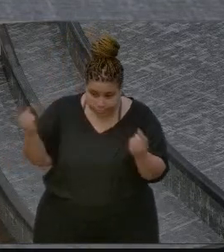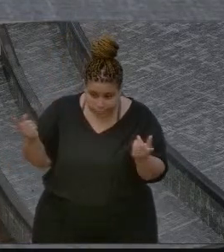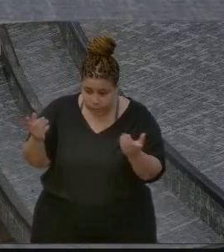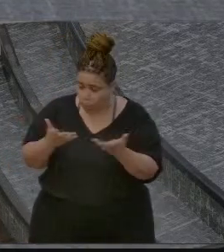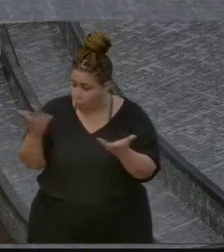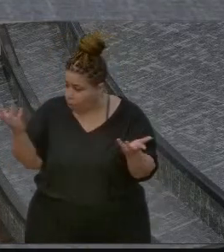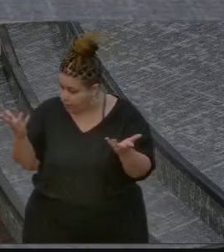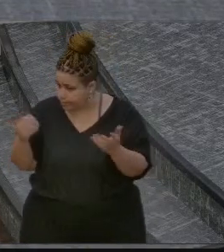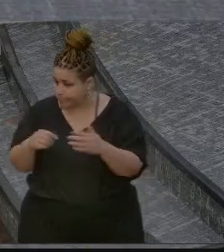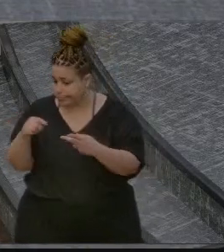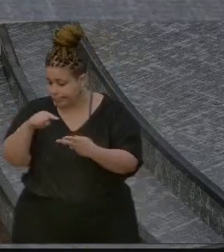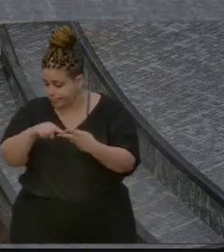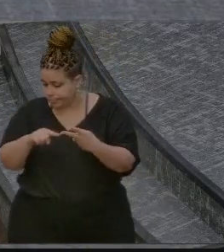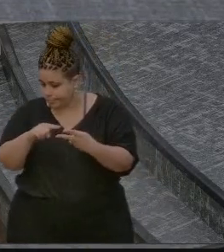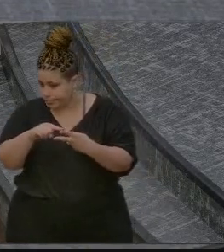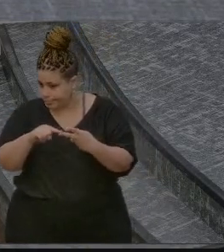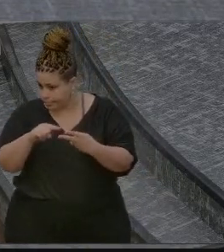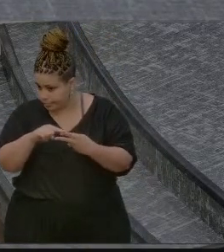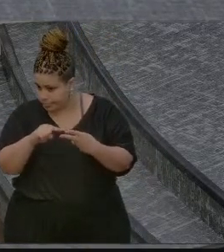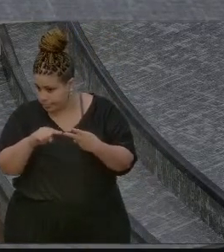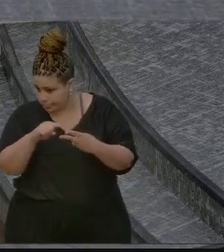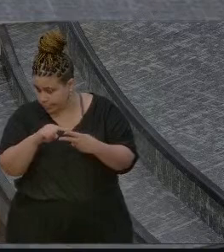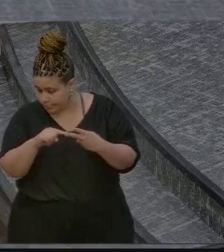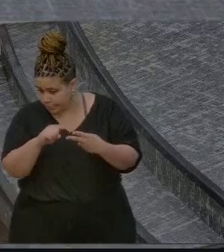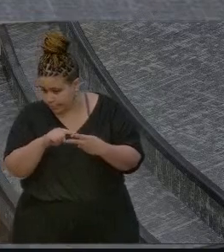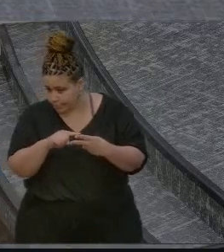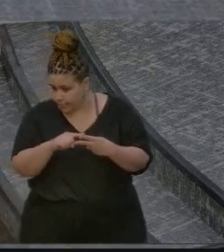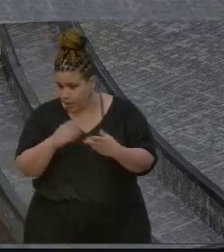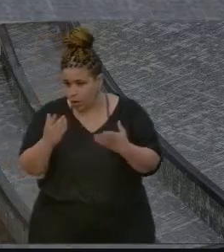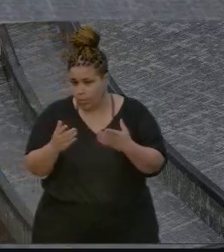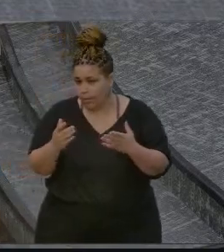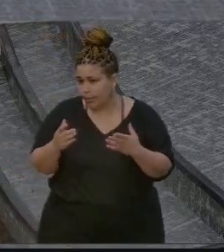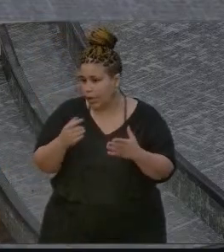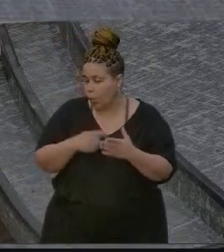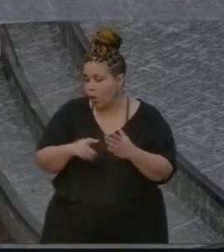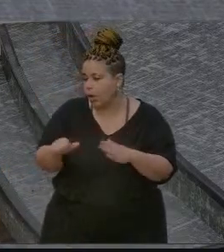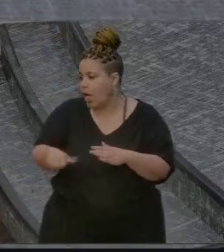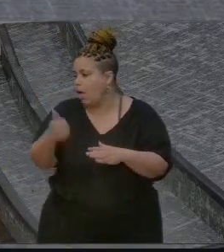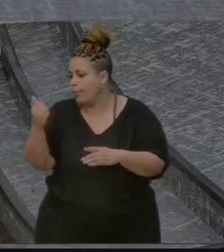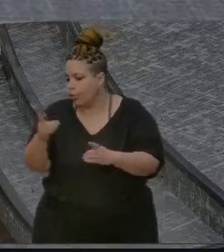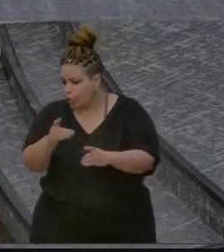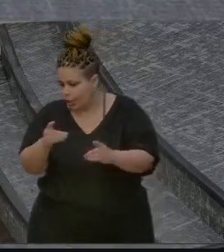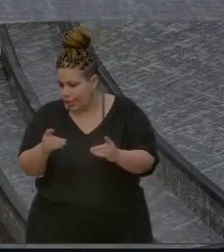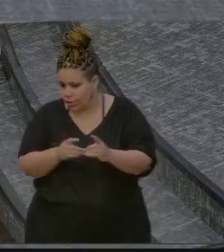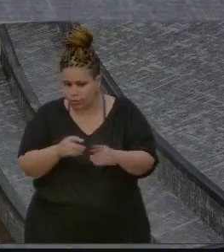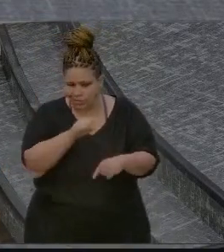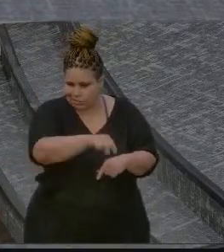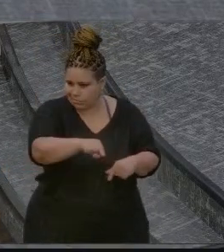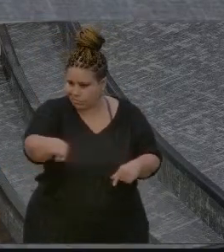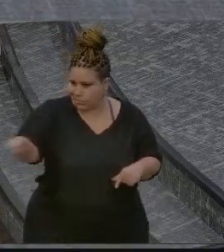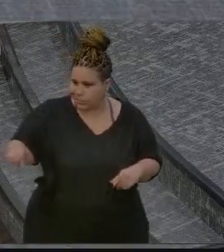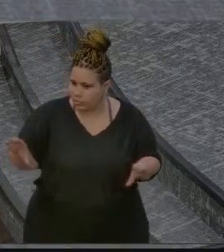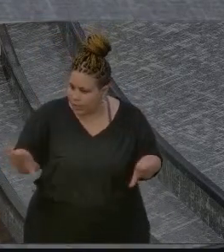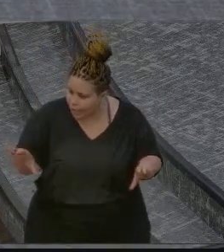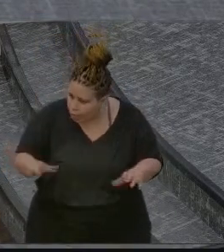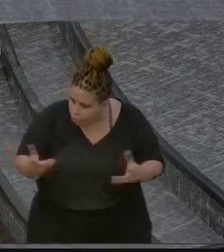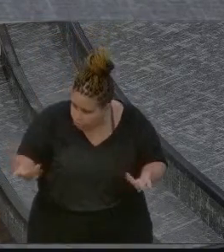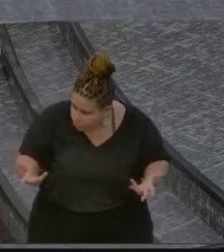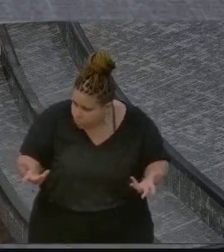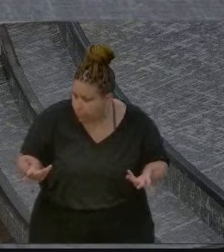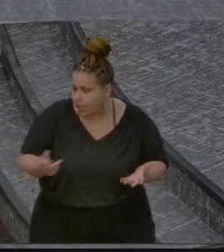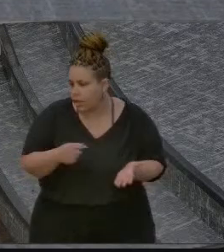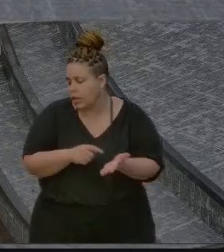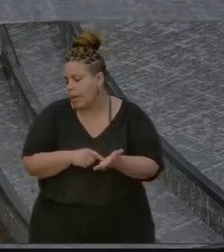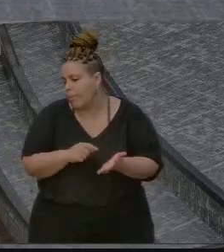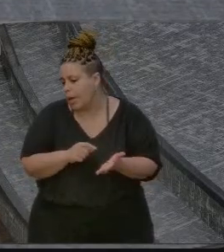and even looking at what other districts might be doing around educational leave, the amount of sick